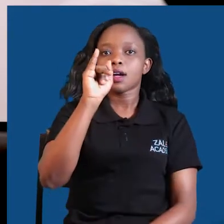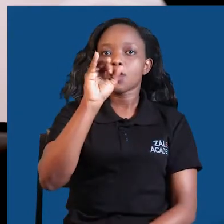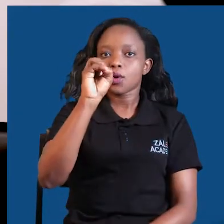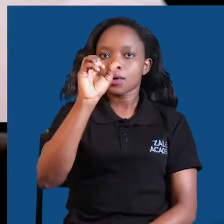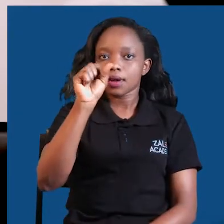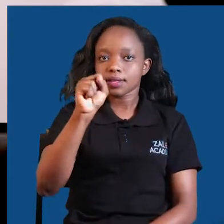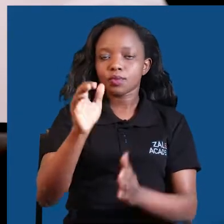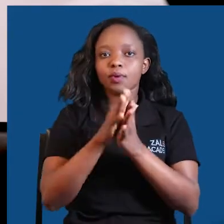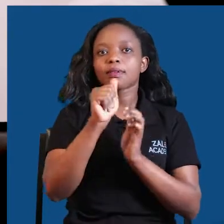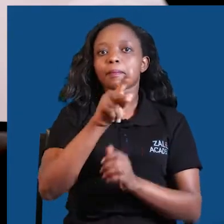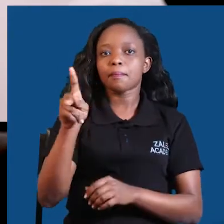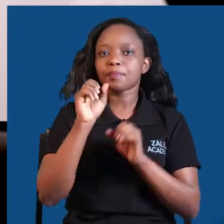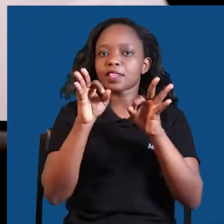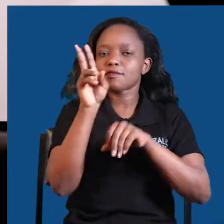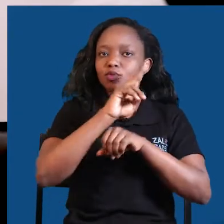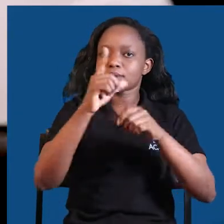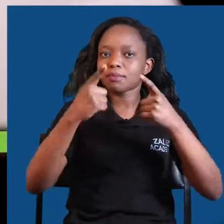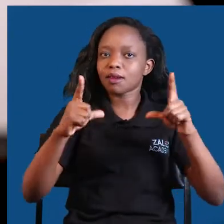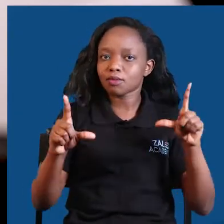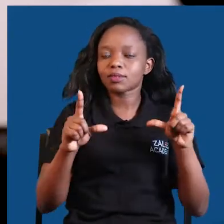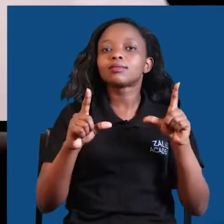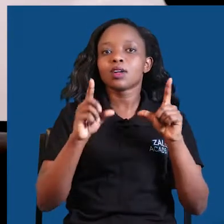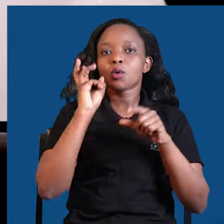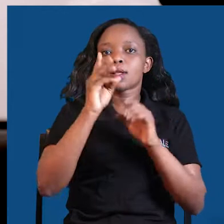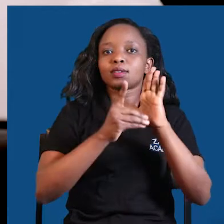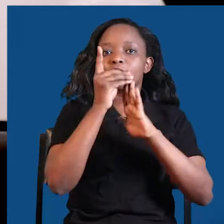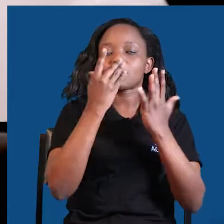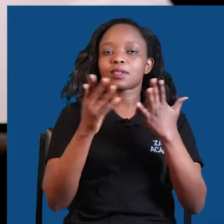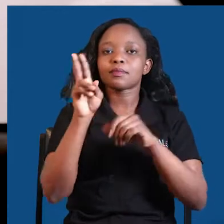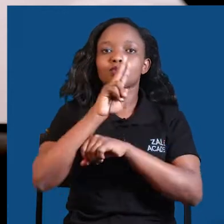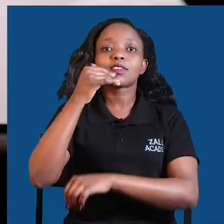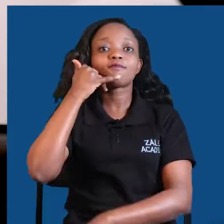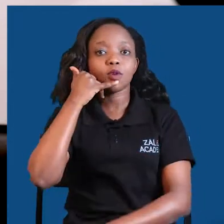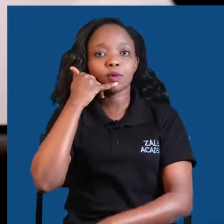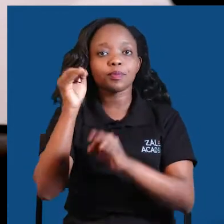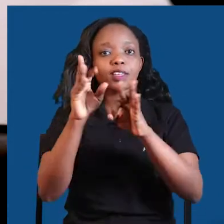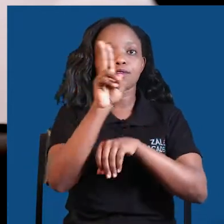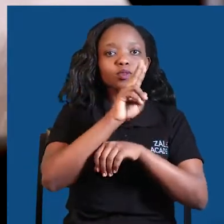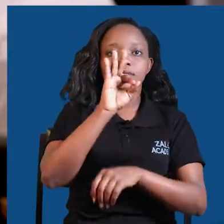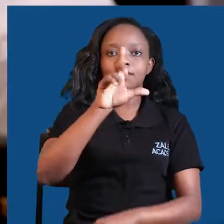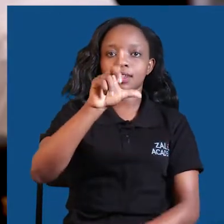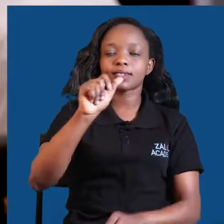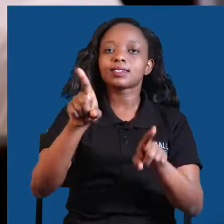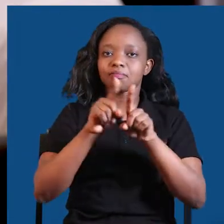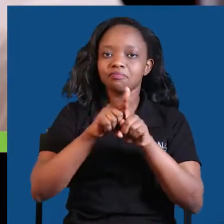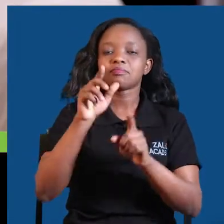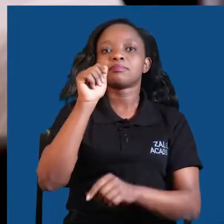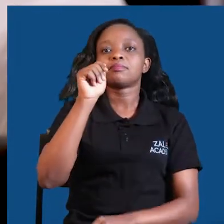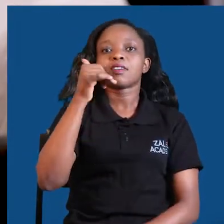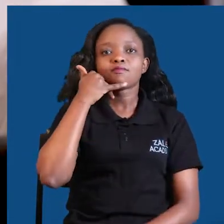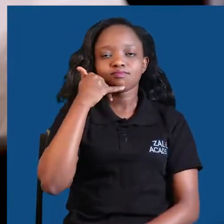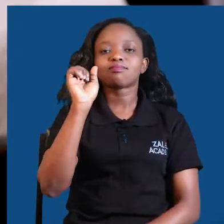and iOS. So if you use Kotlin, you will develop an application that runs on Android. If you use Flutter, also it's